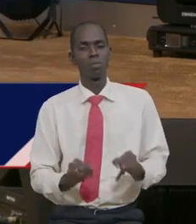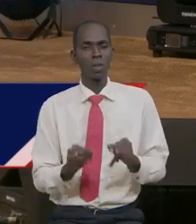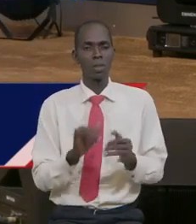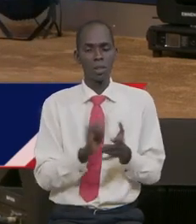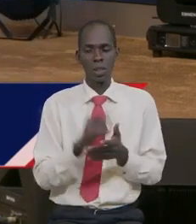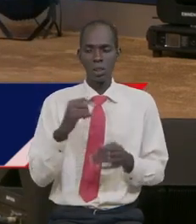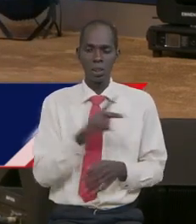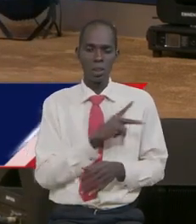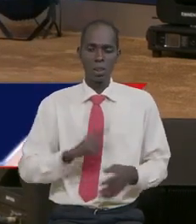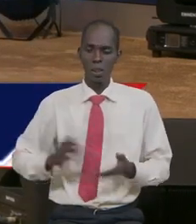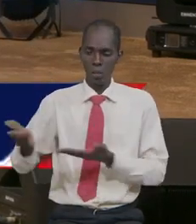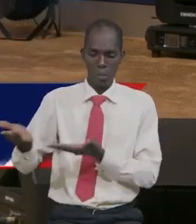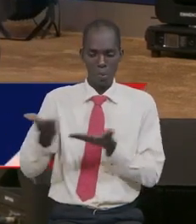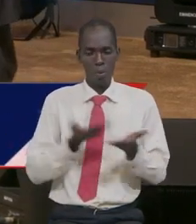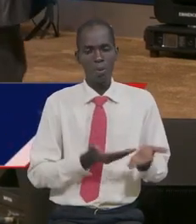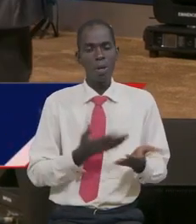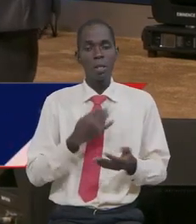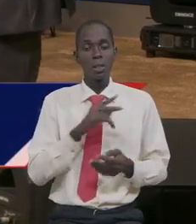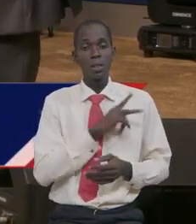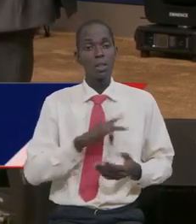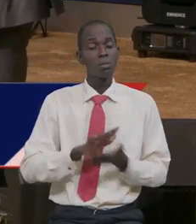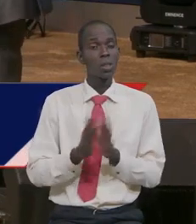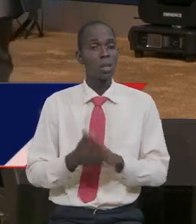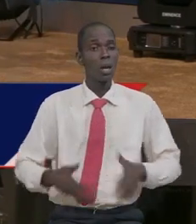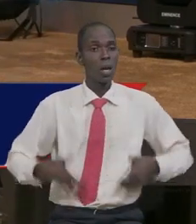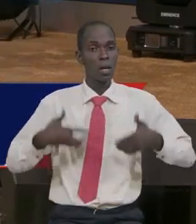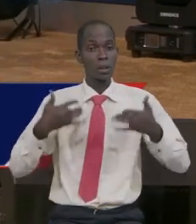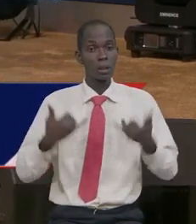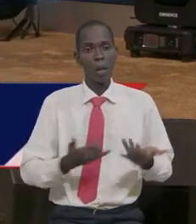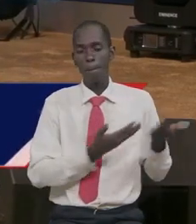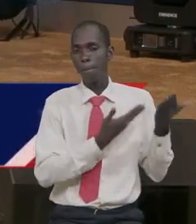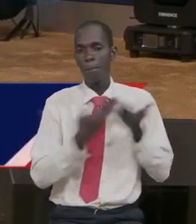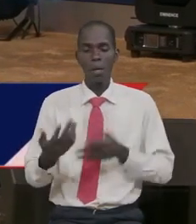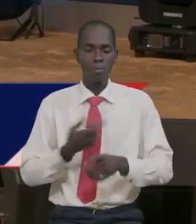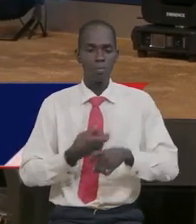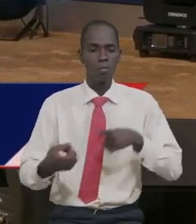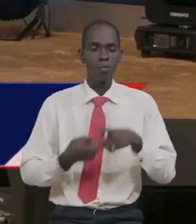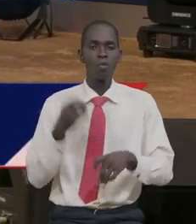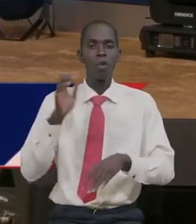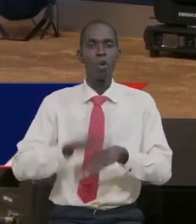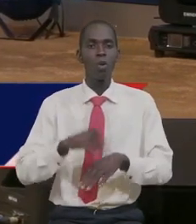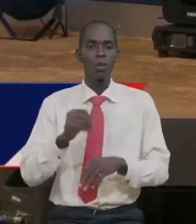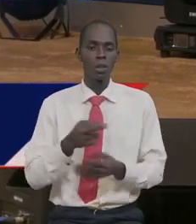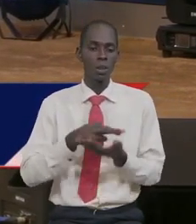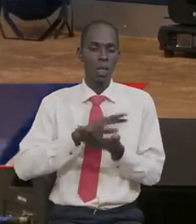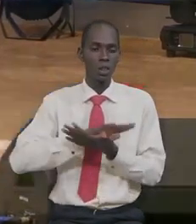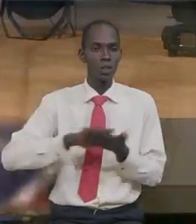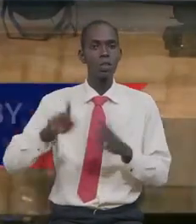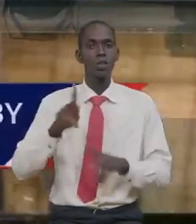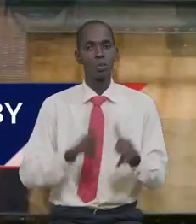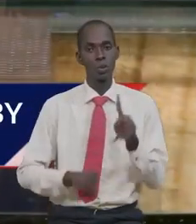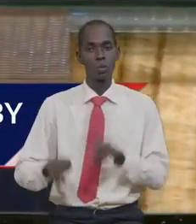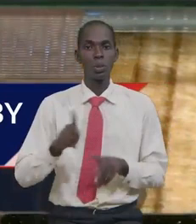was full of fury, and persecution came on the righteous. Number two, we're looking at